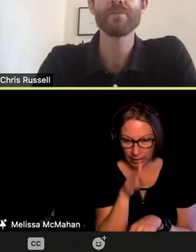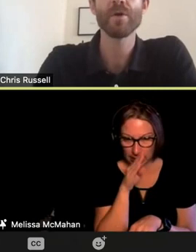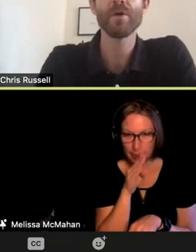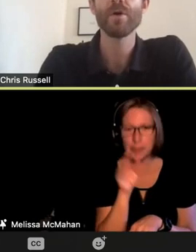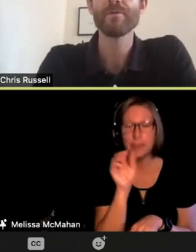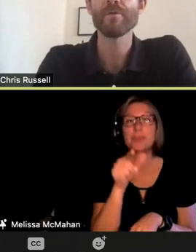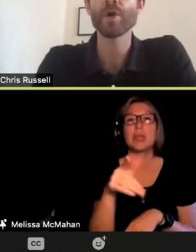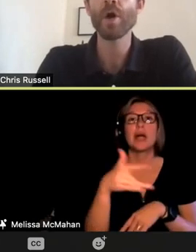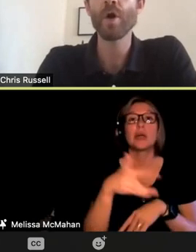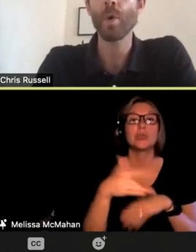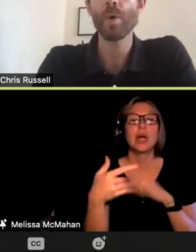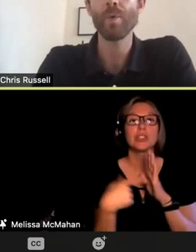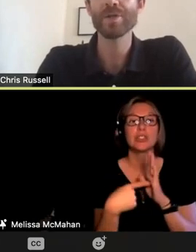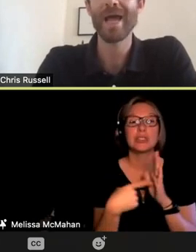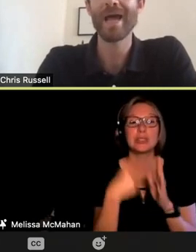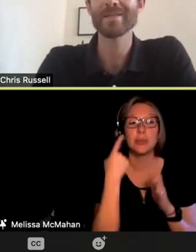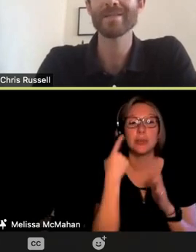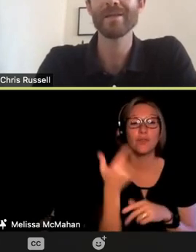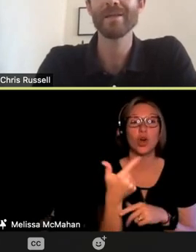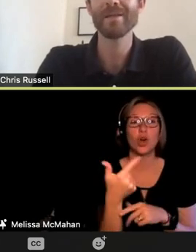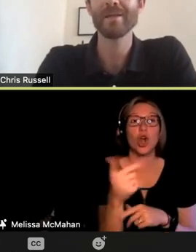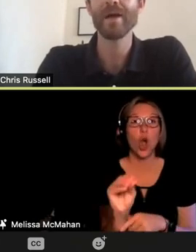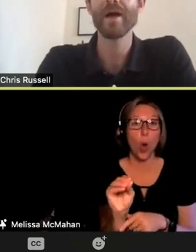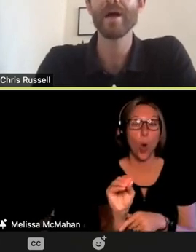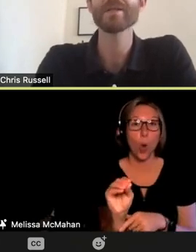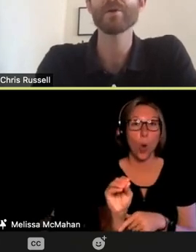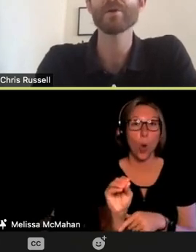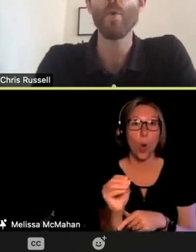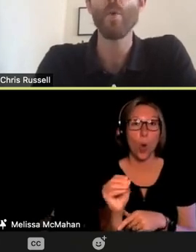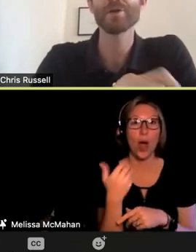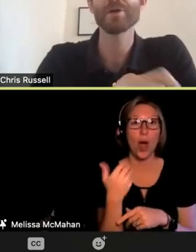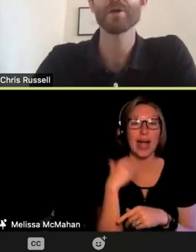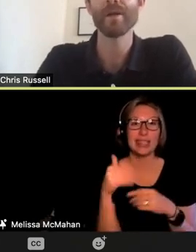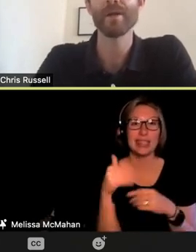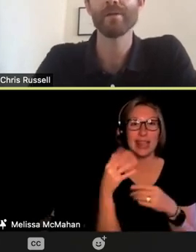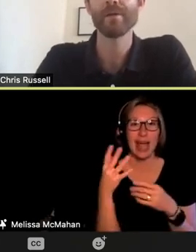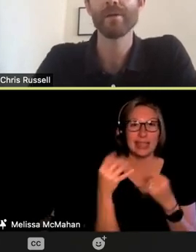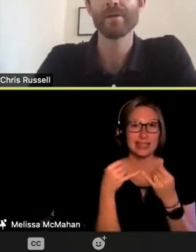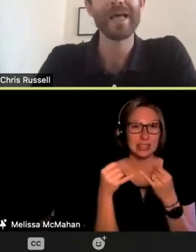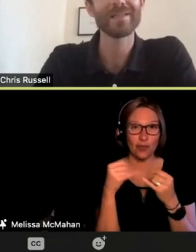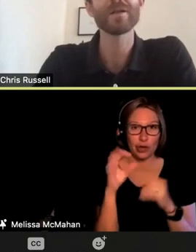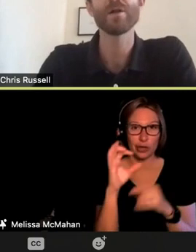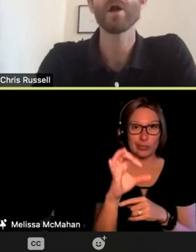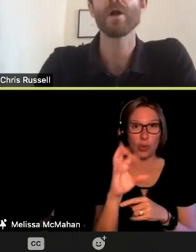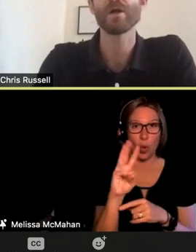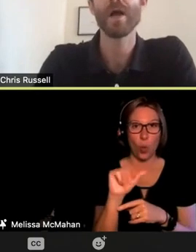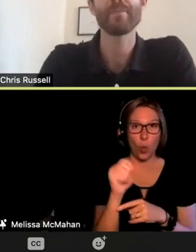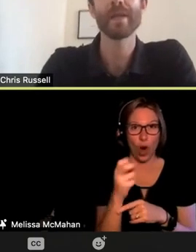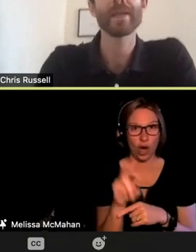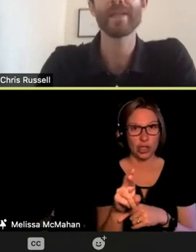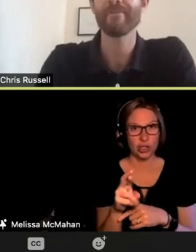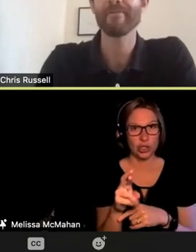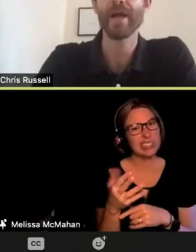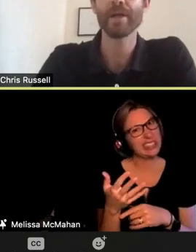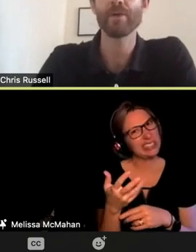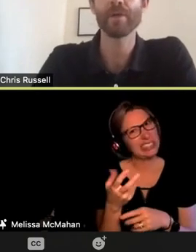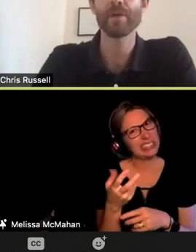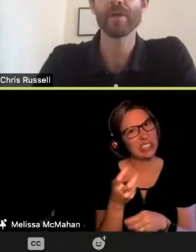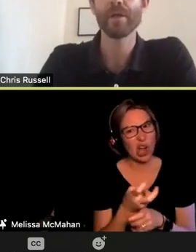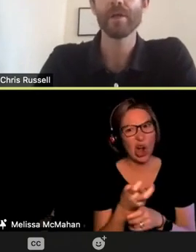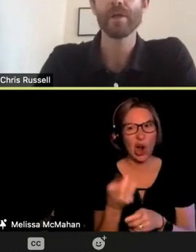the symbol for go, which has the silver washer on it? That's a little harder. I'm not getting that